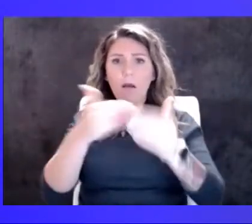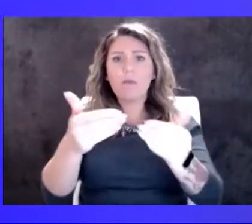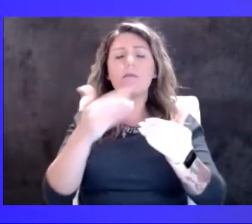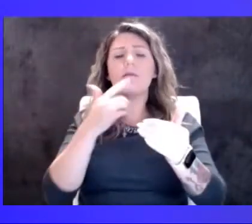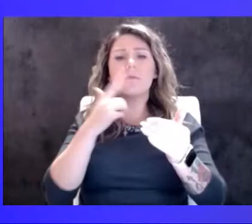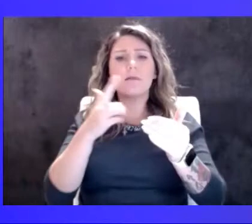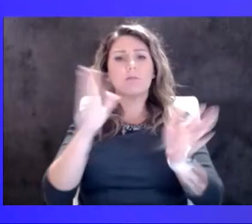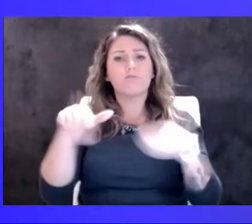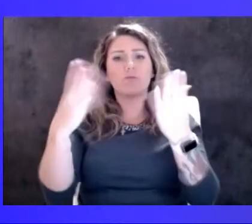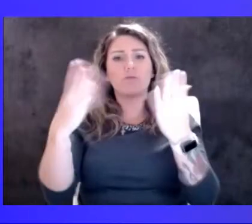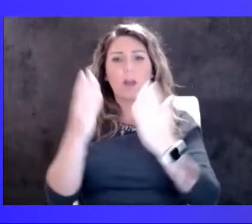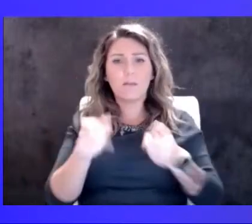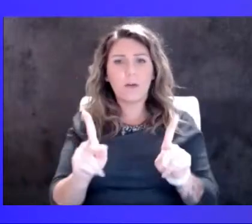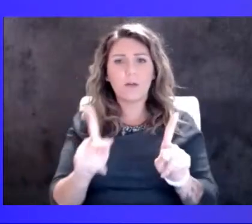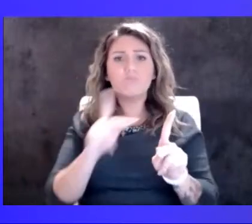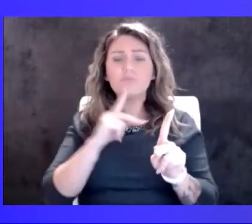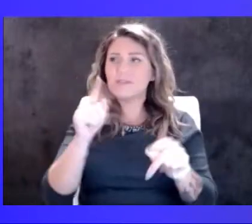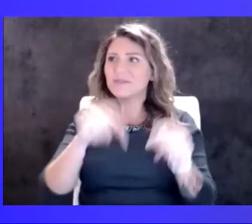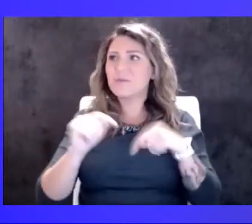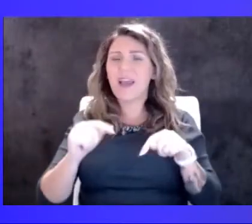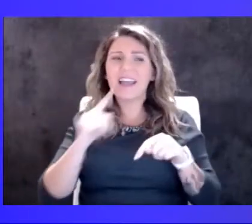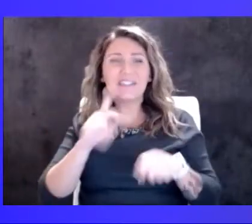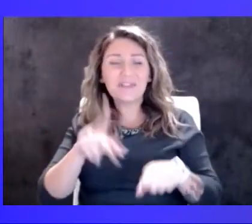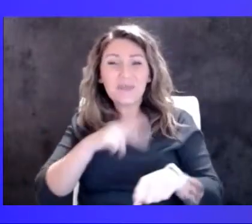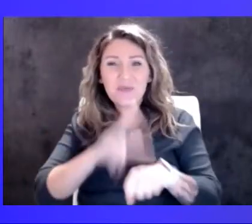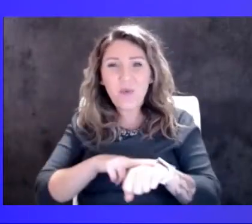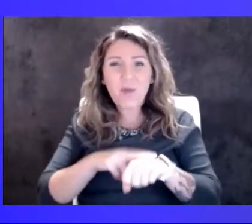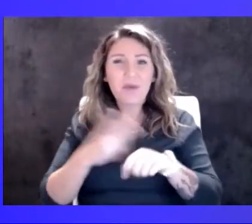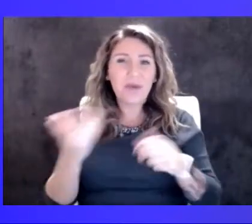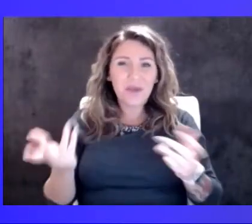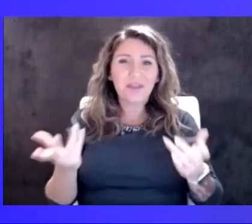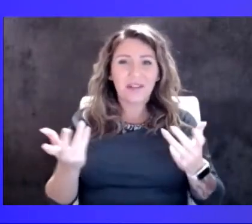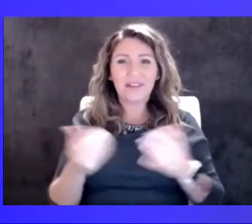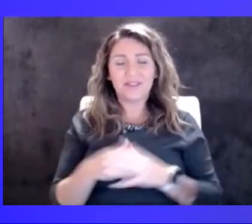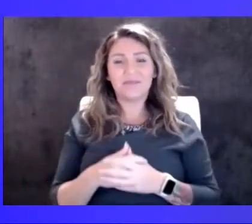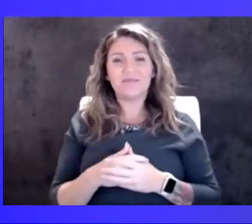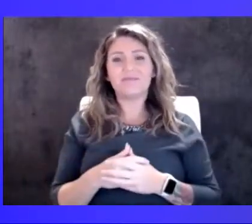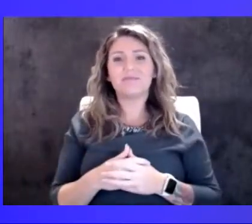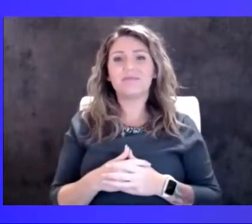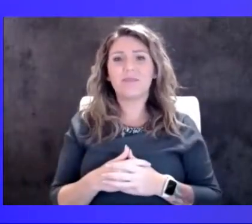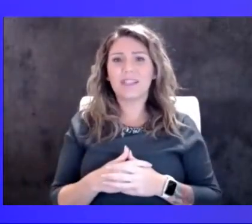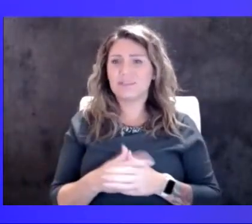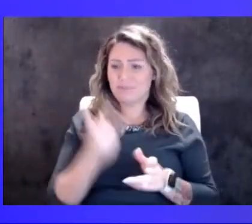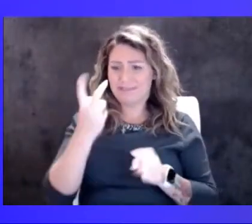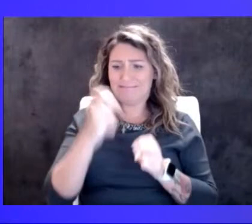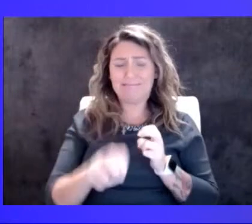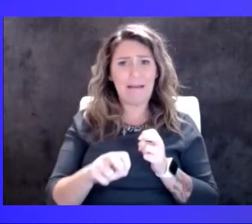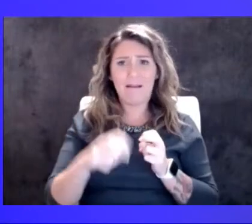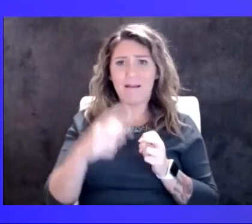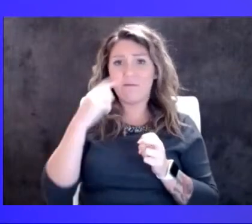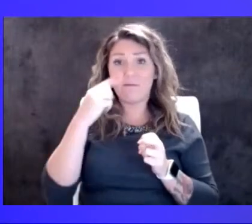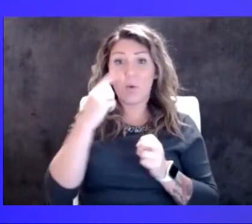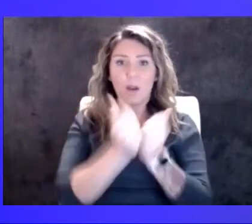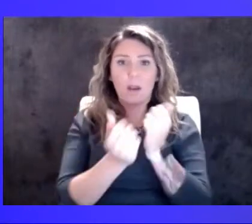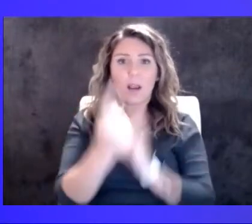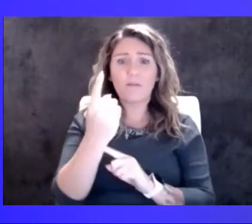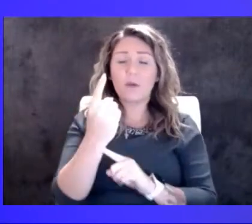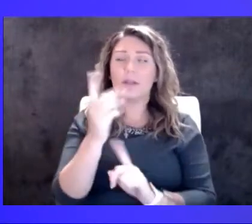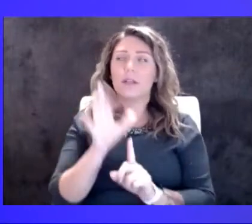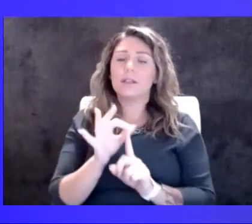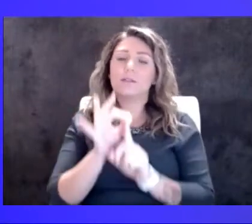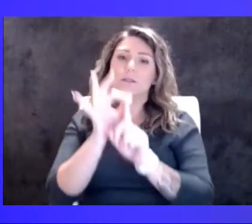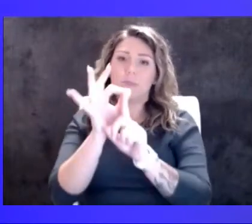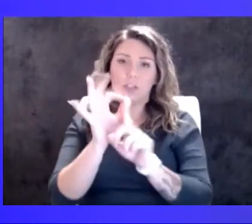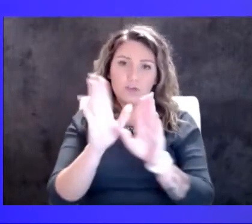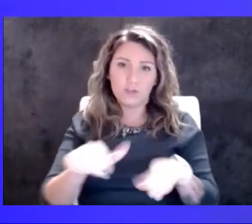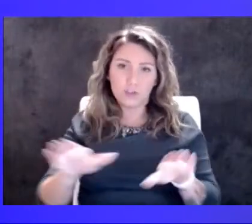them to get back to some normalcy. This has been a very tough time for everyone, but especially children. And I think